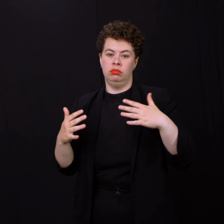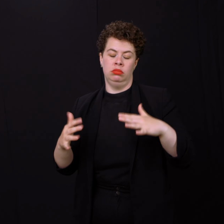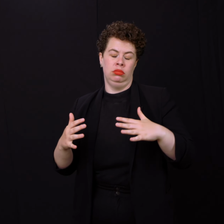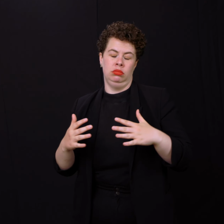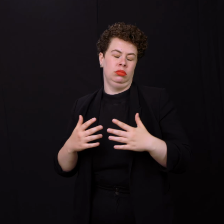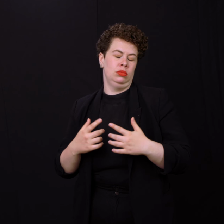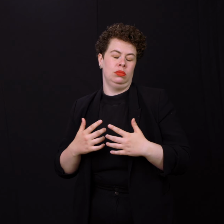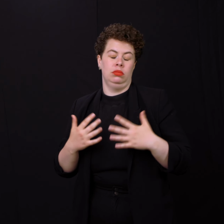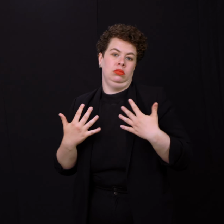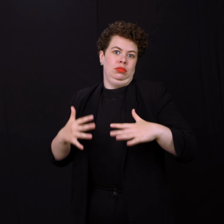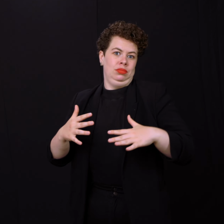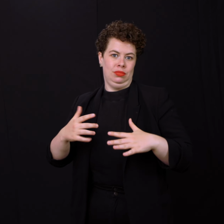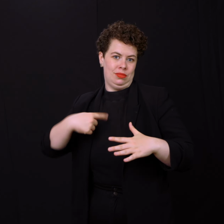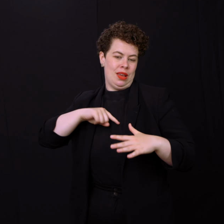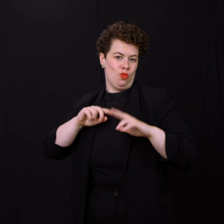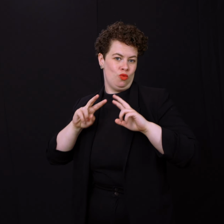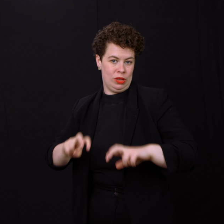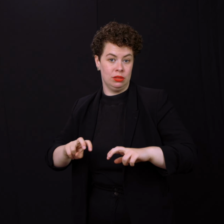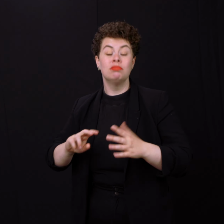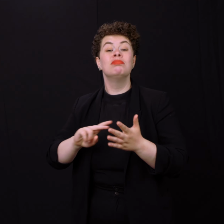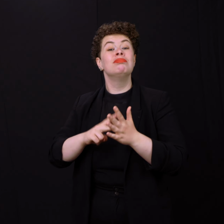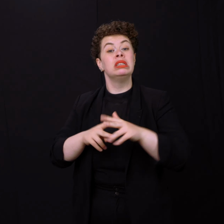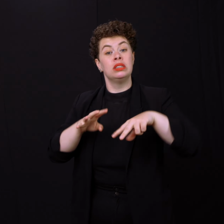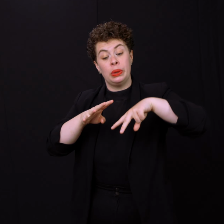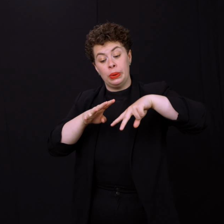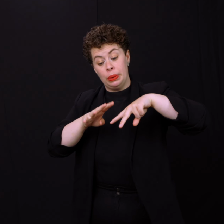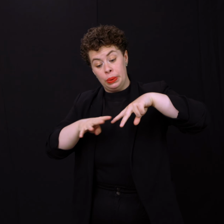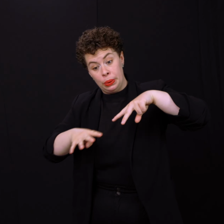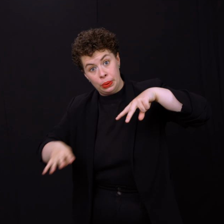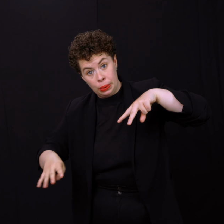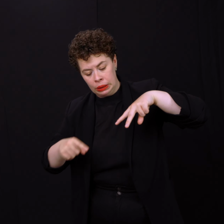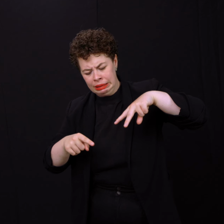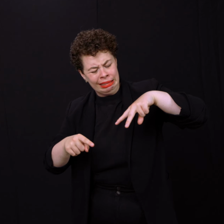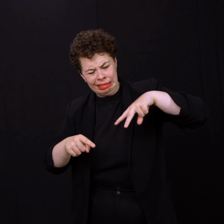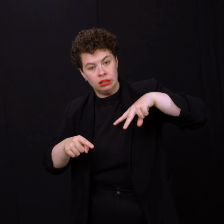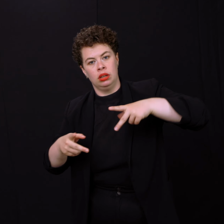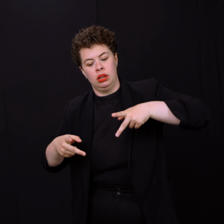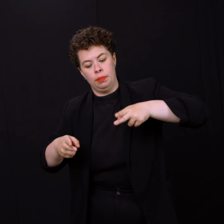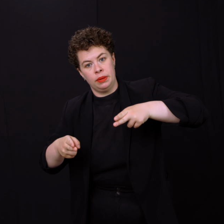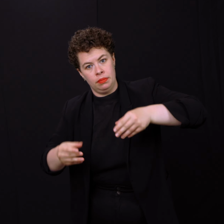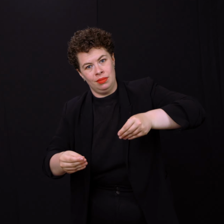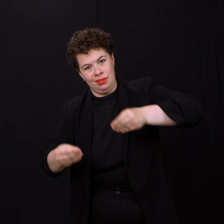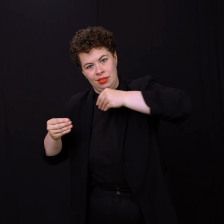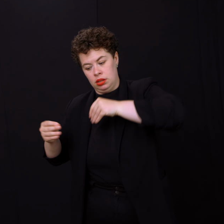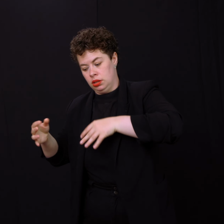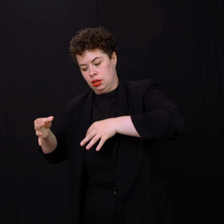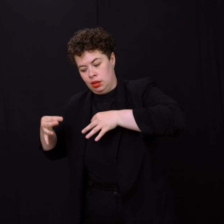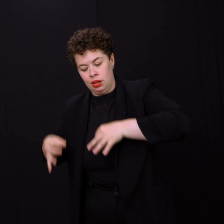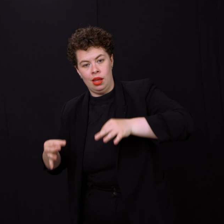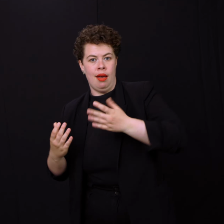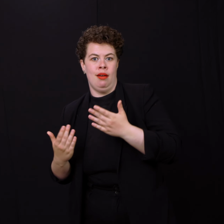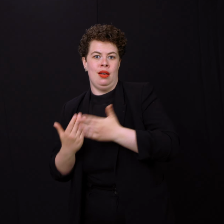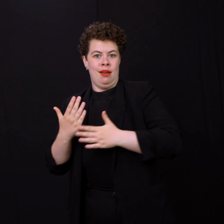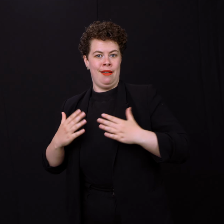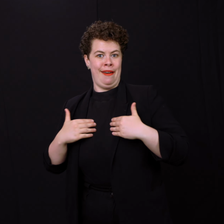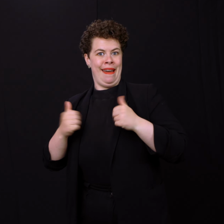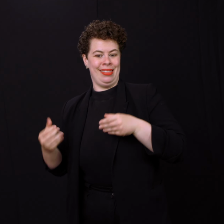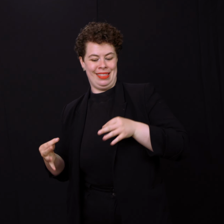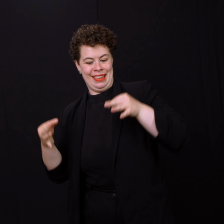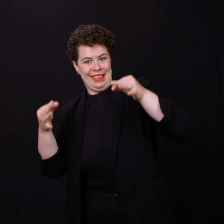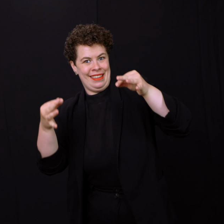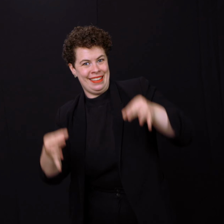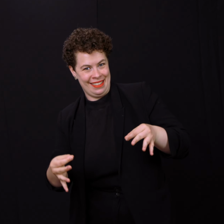involves replacing a healthy copy of the gene back into the retina cells. The difficulty with